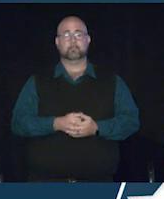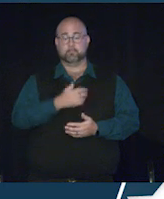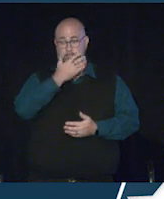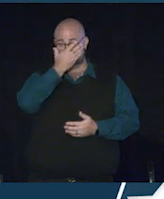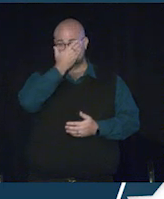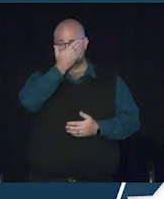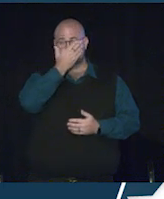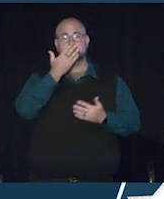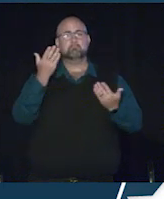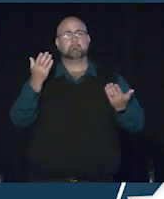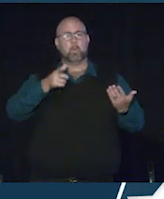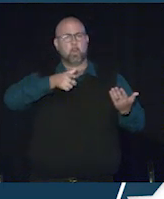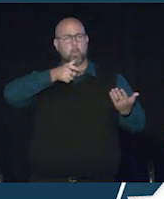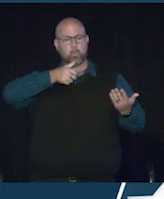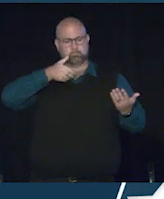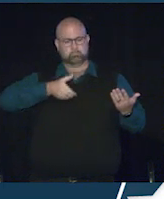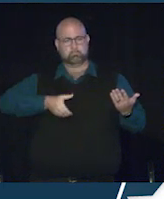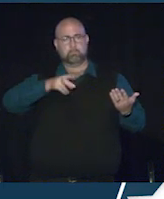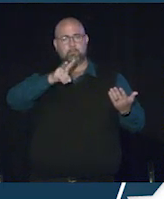So who we are.